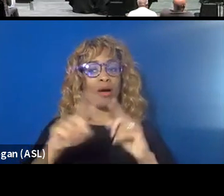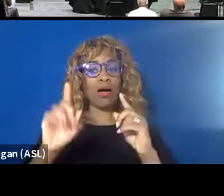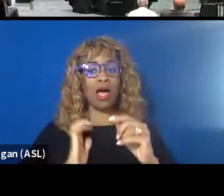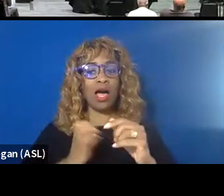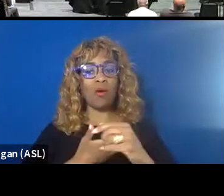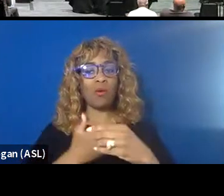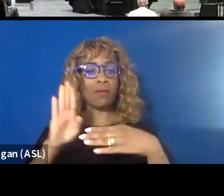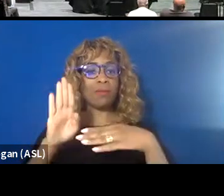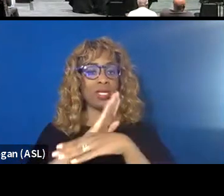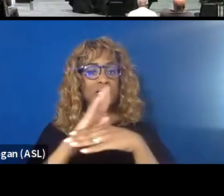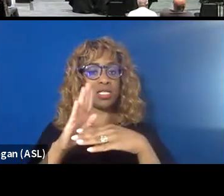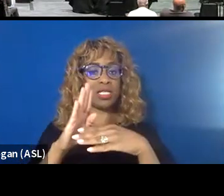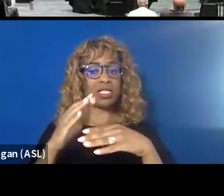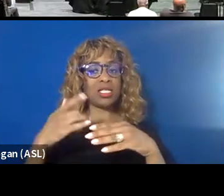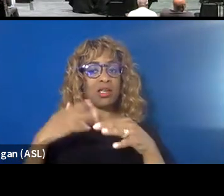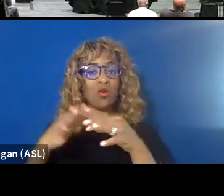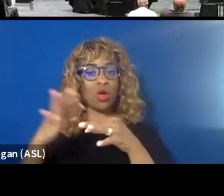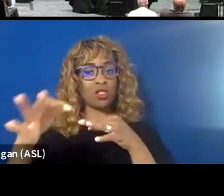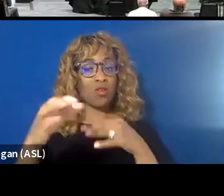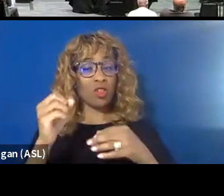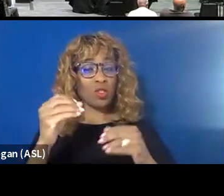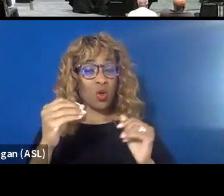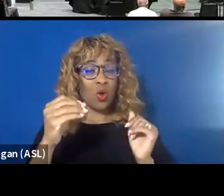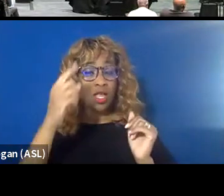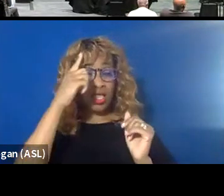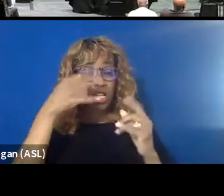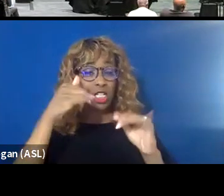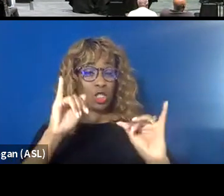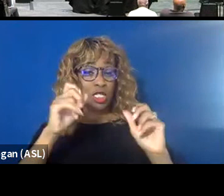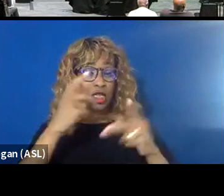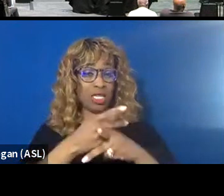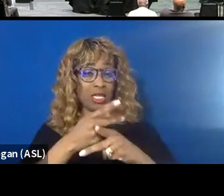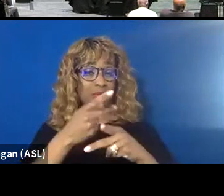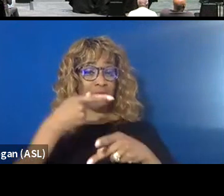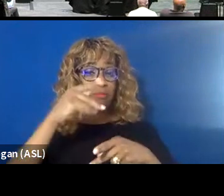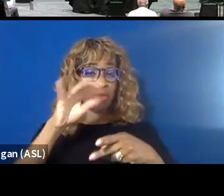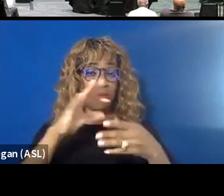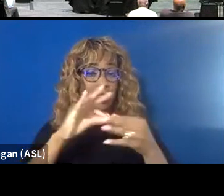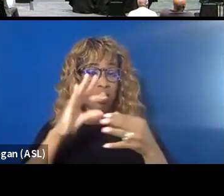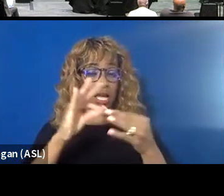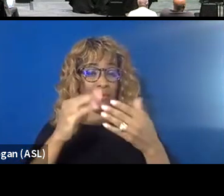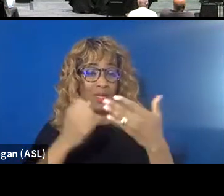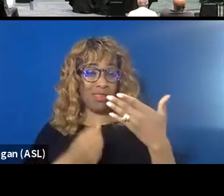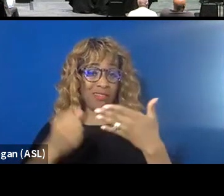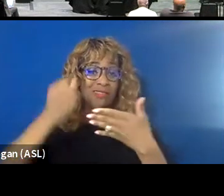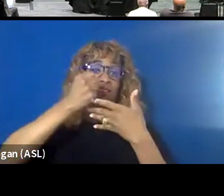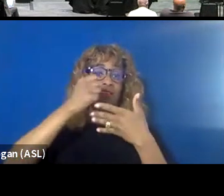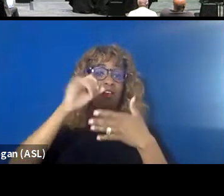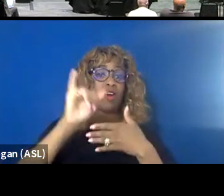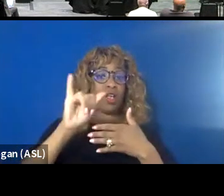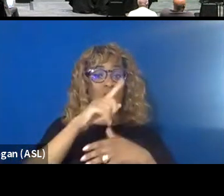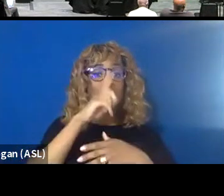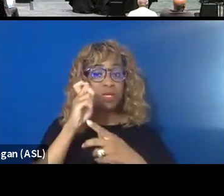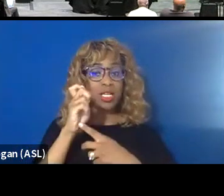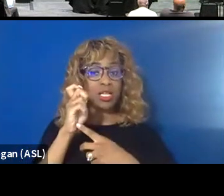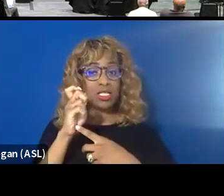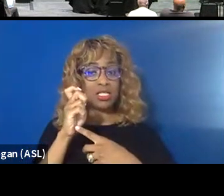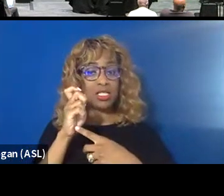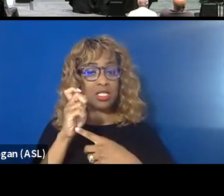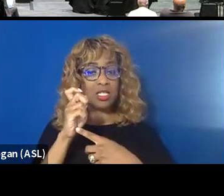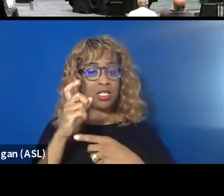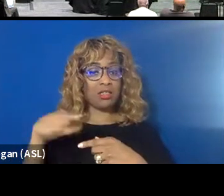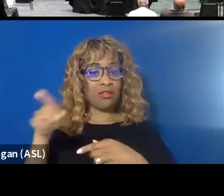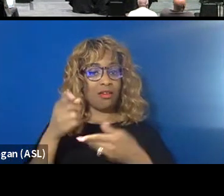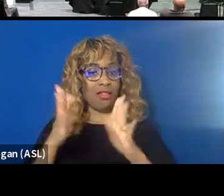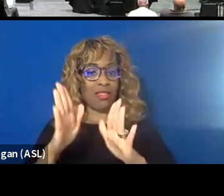I think personally that we should still keep the public comment to the front because they are allowed to